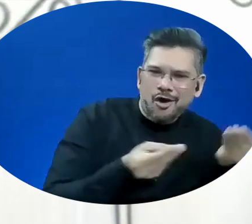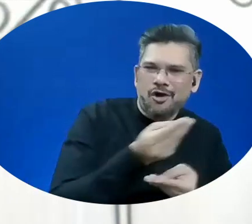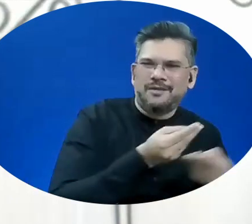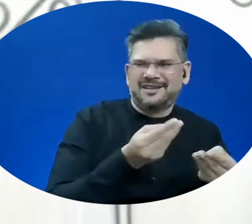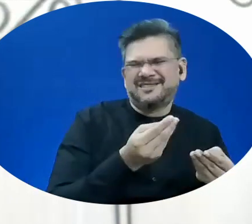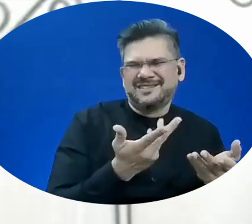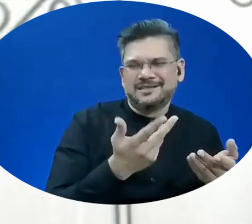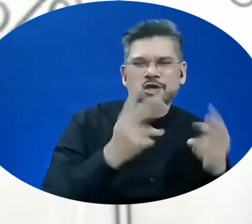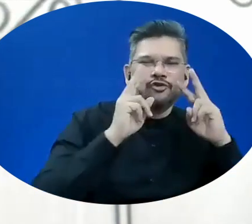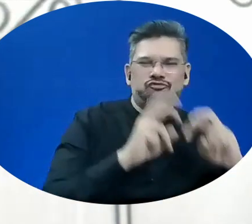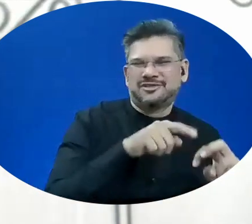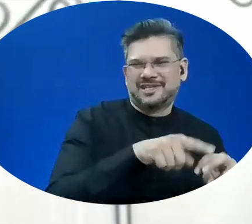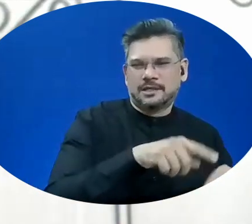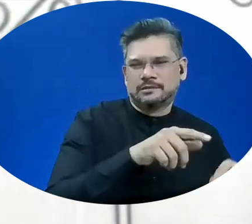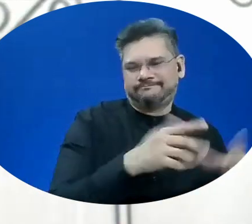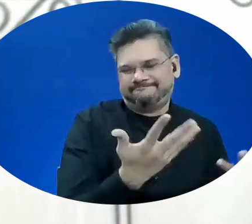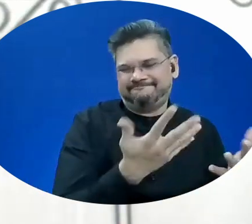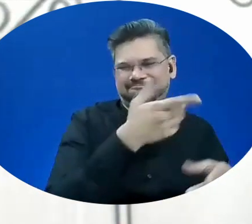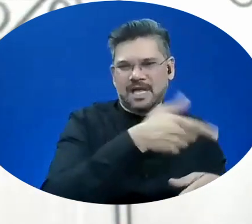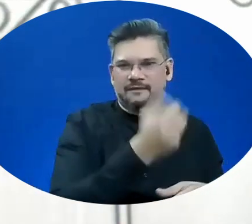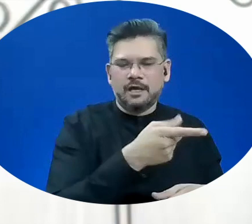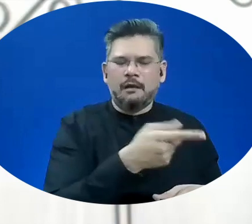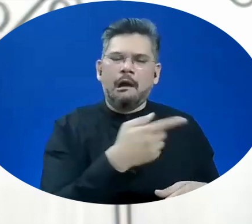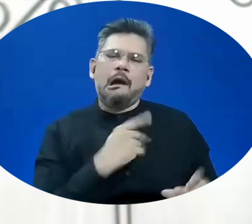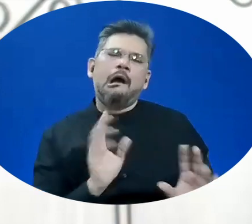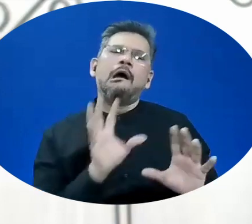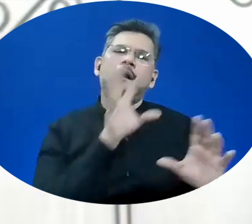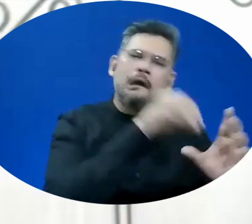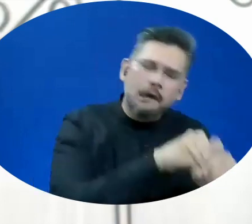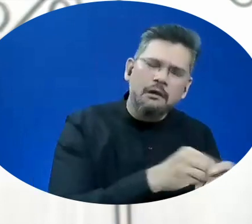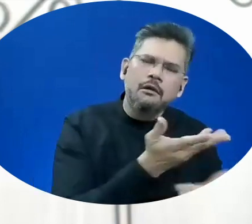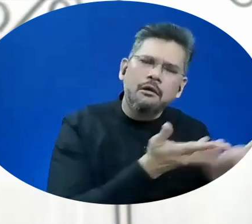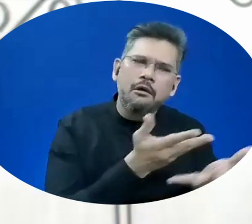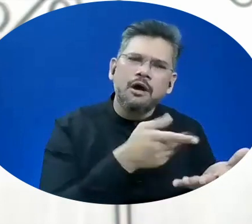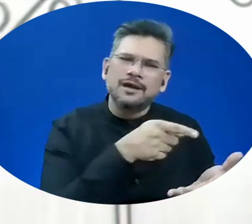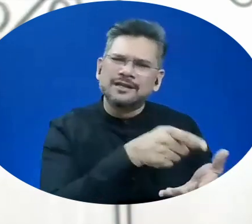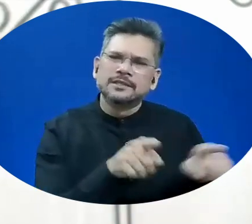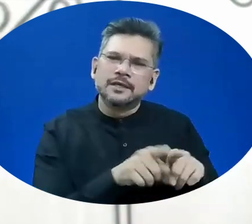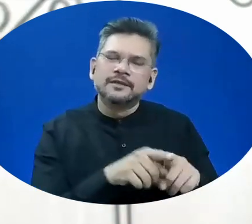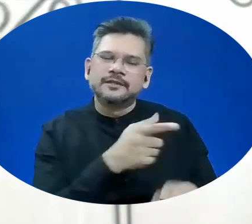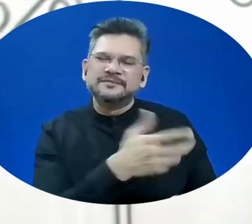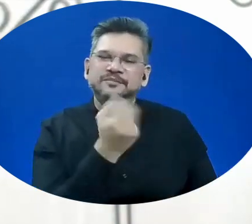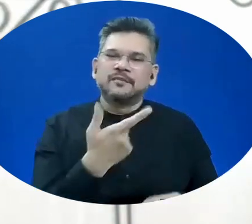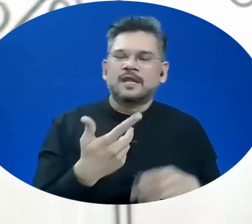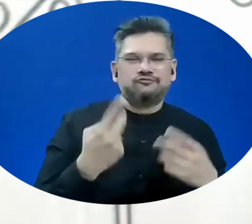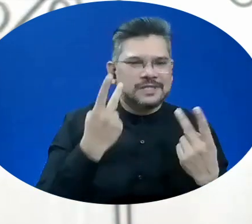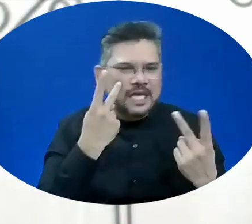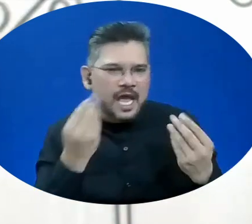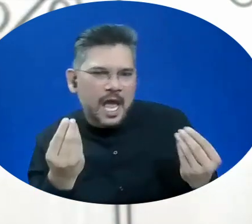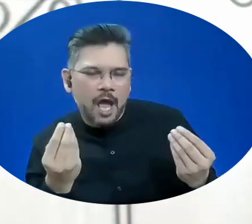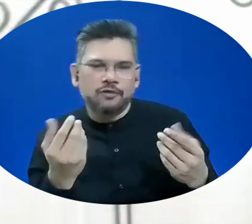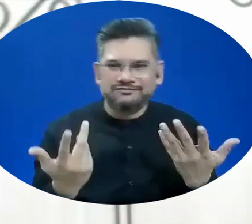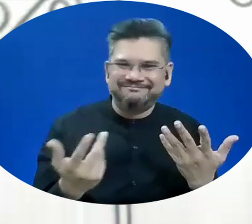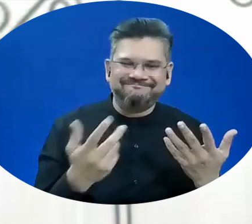bridging the knowledge from what they understand of dementia to practice. So there's a practice gap. So I was a participant in